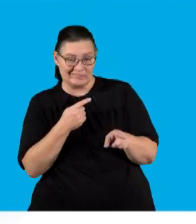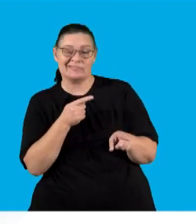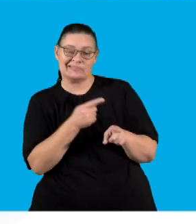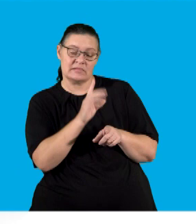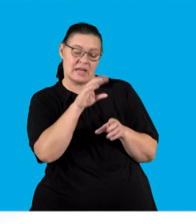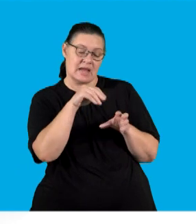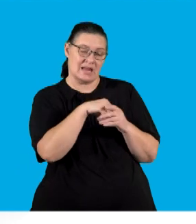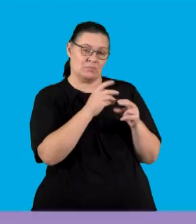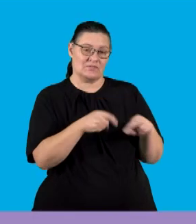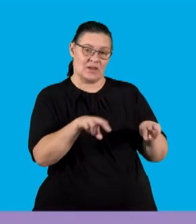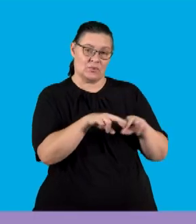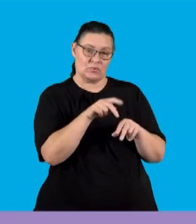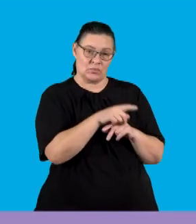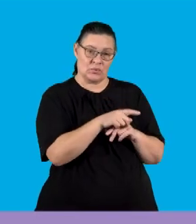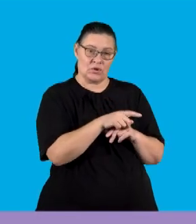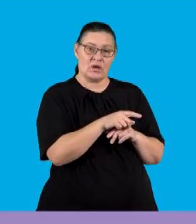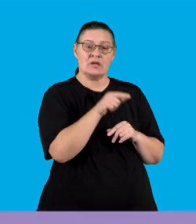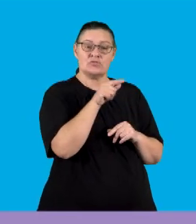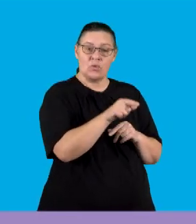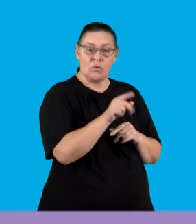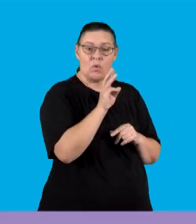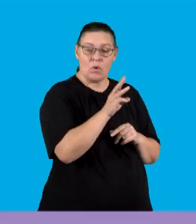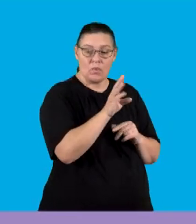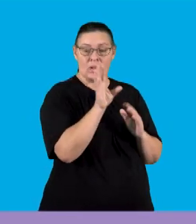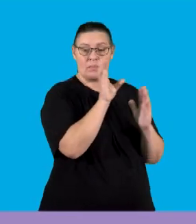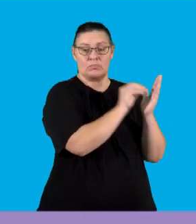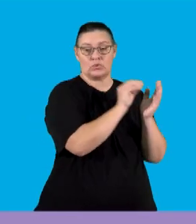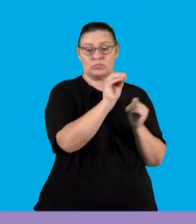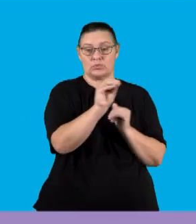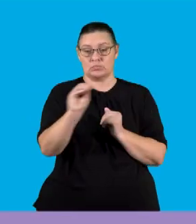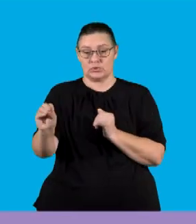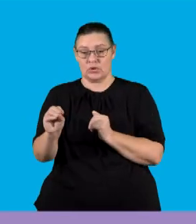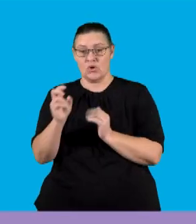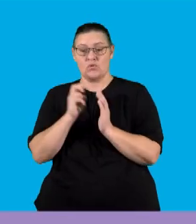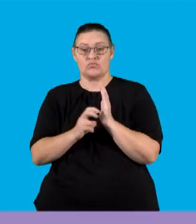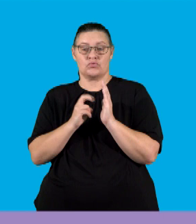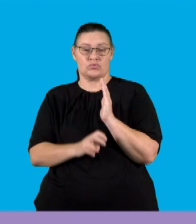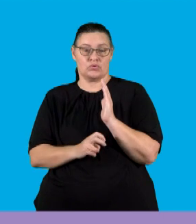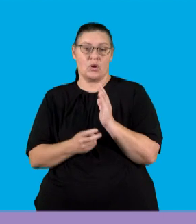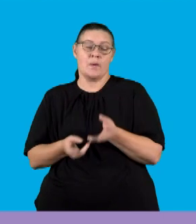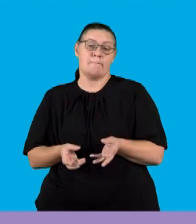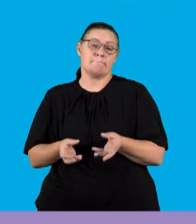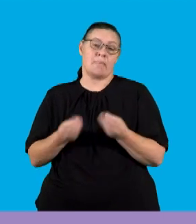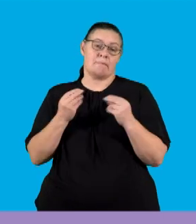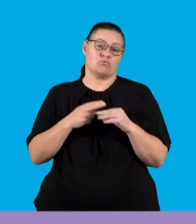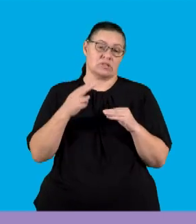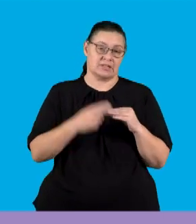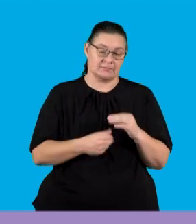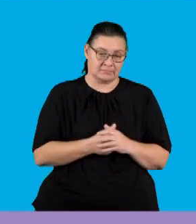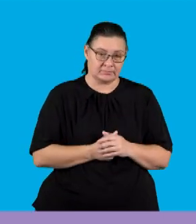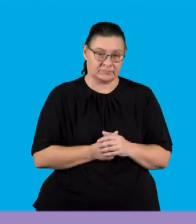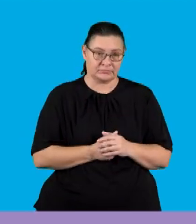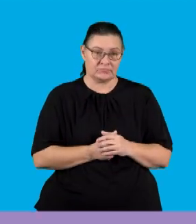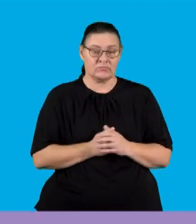input values. So these are the values that we are going to put into our rule to get a result. So